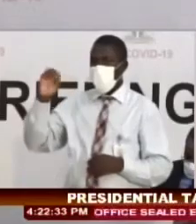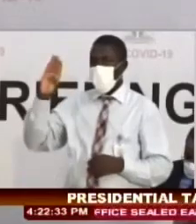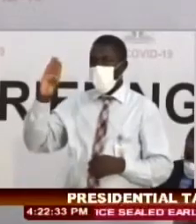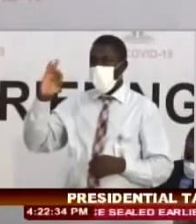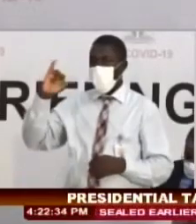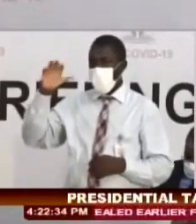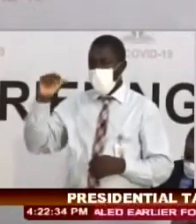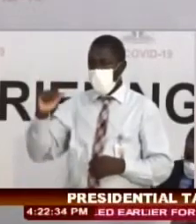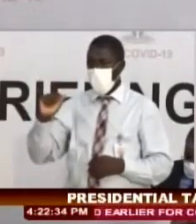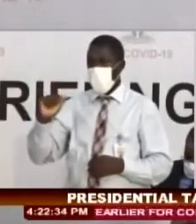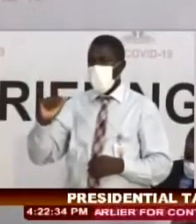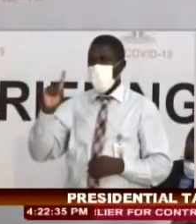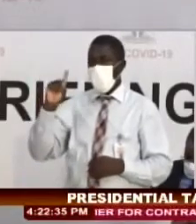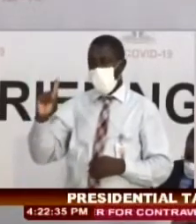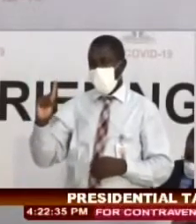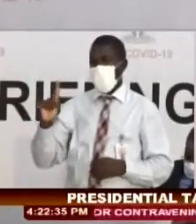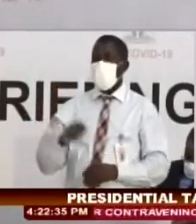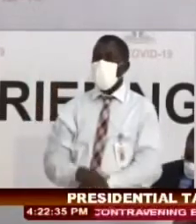1